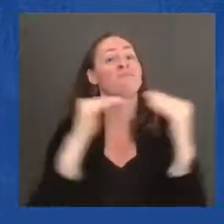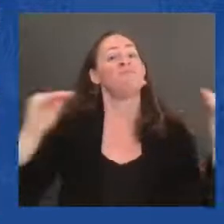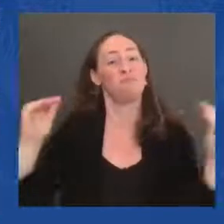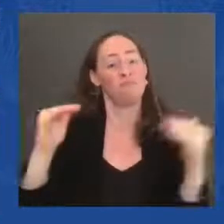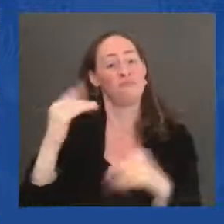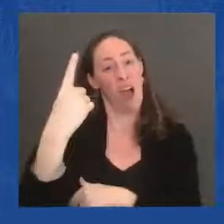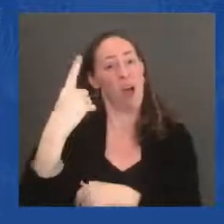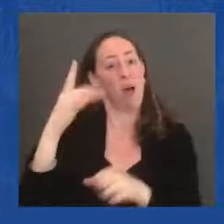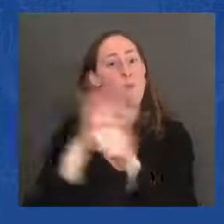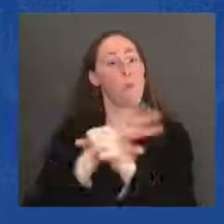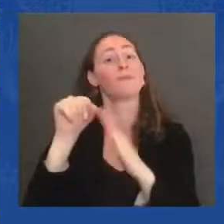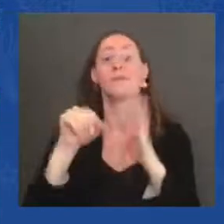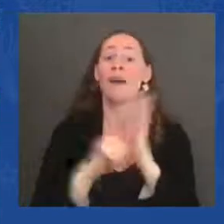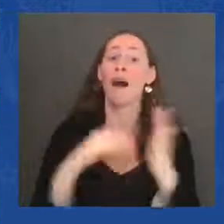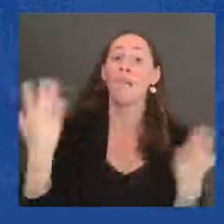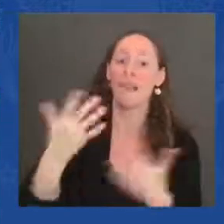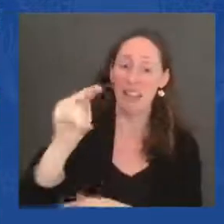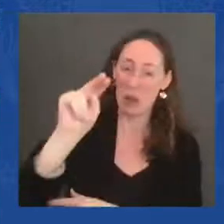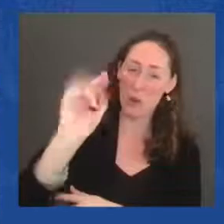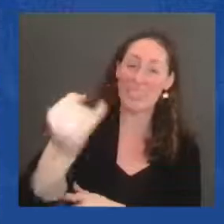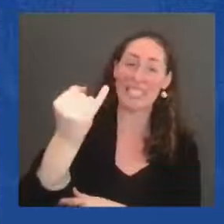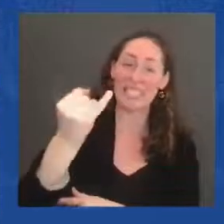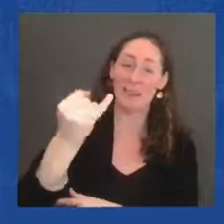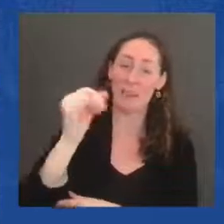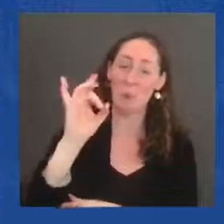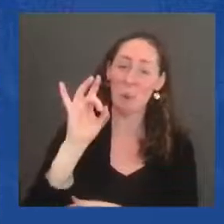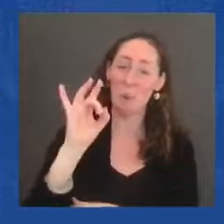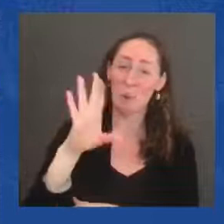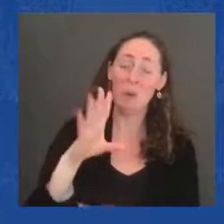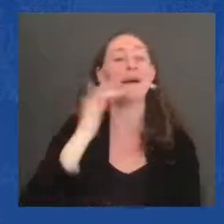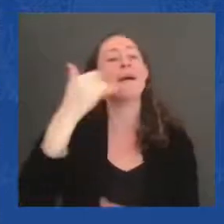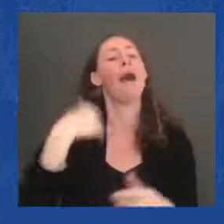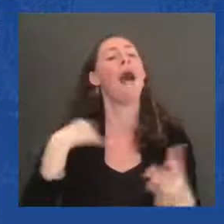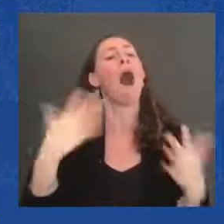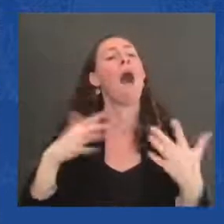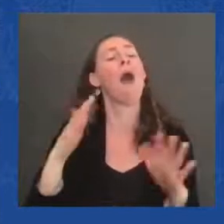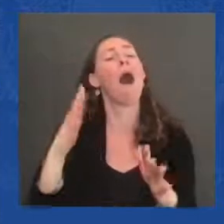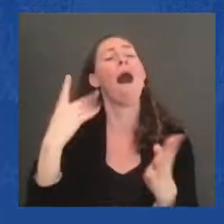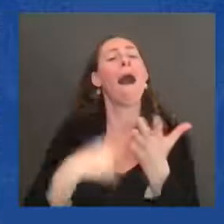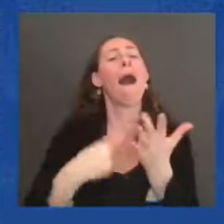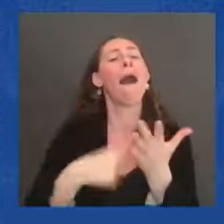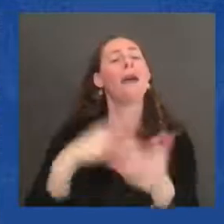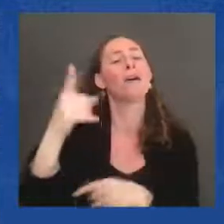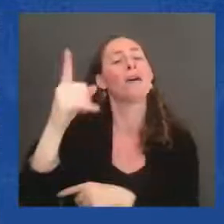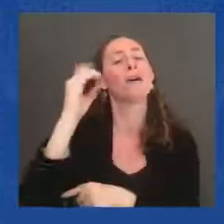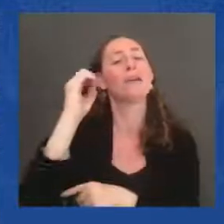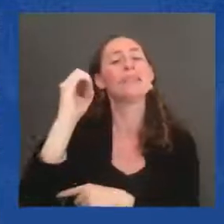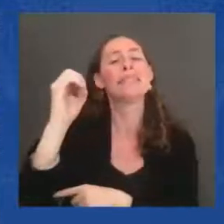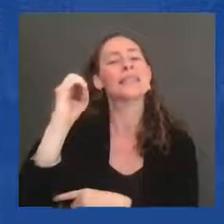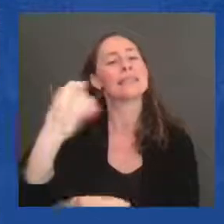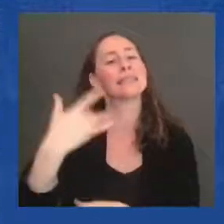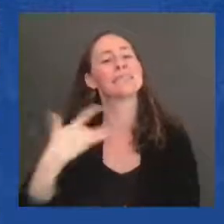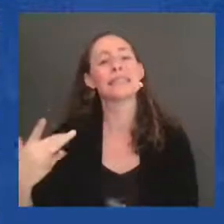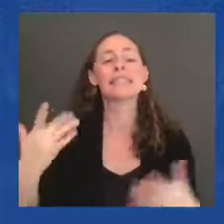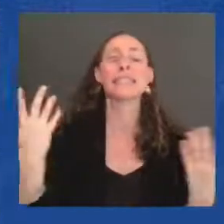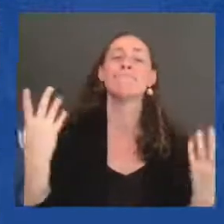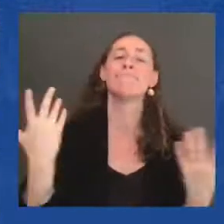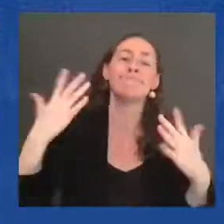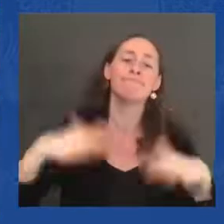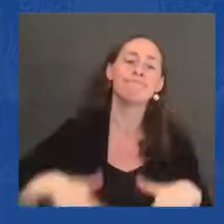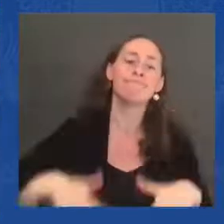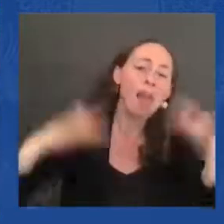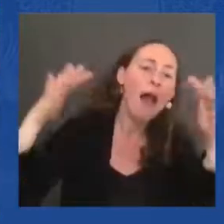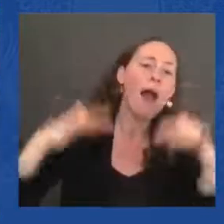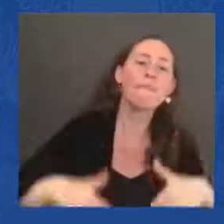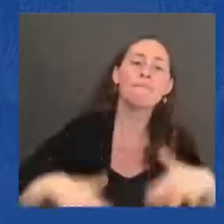When I say that back east, it's just unfathomable. first of all, they don't fully understand how big the